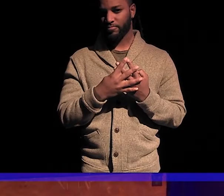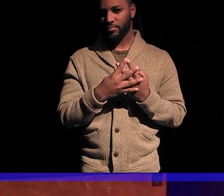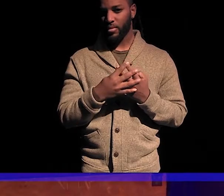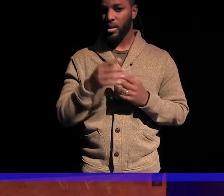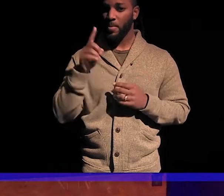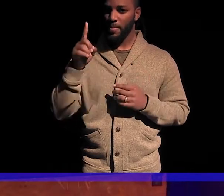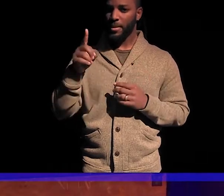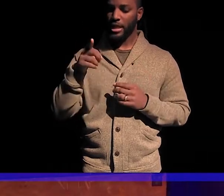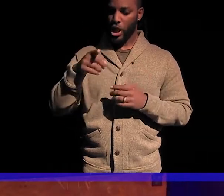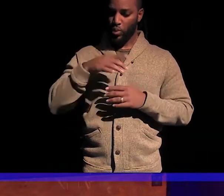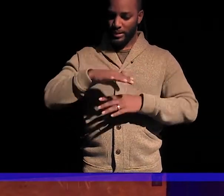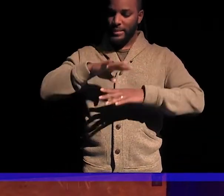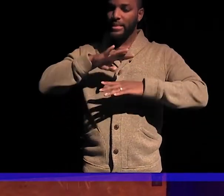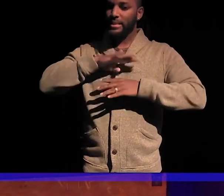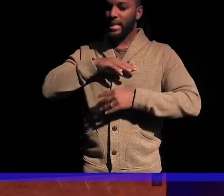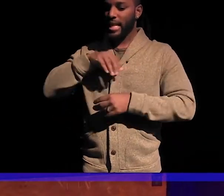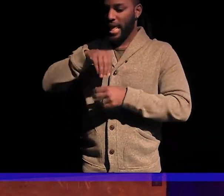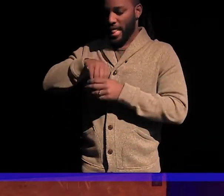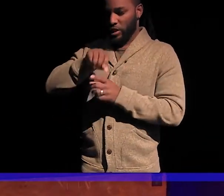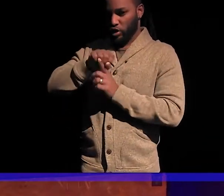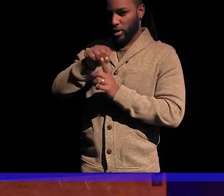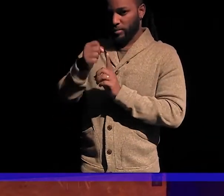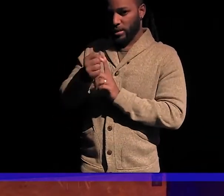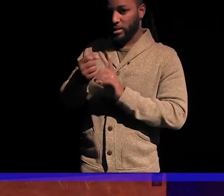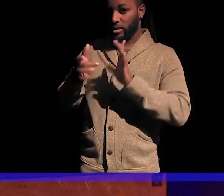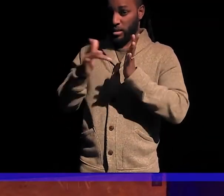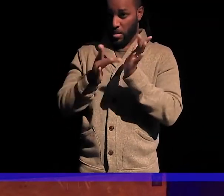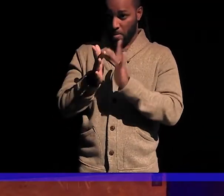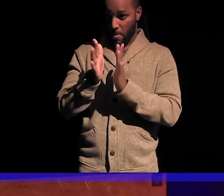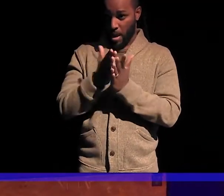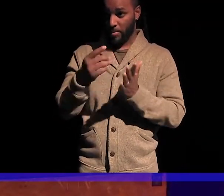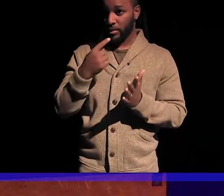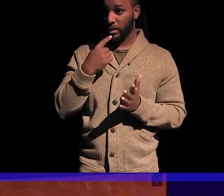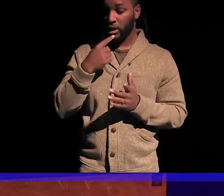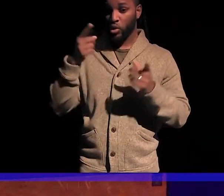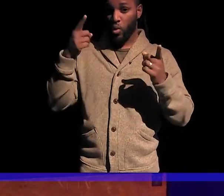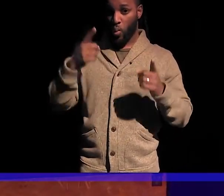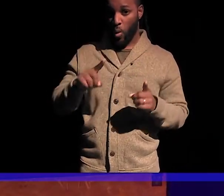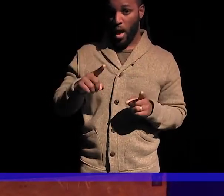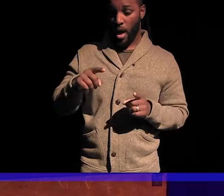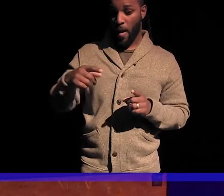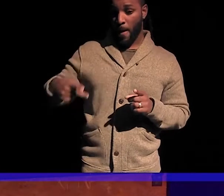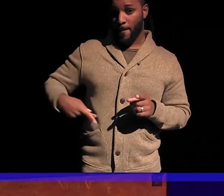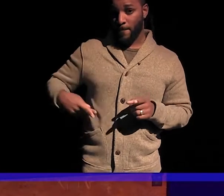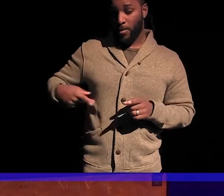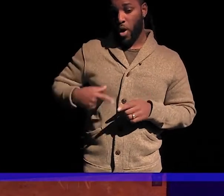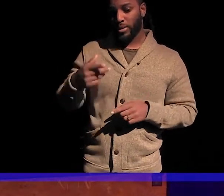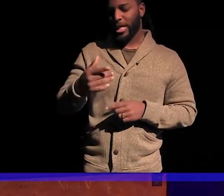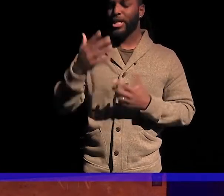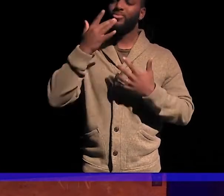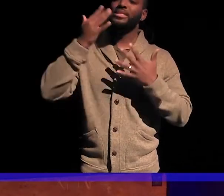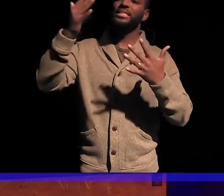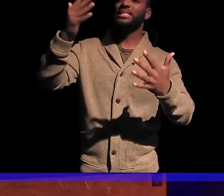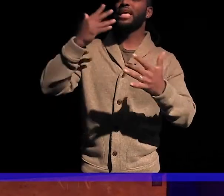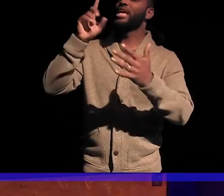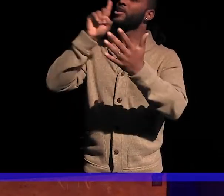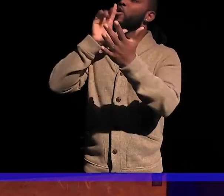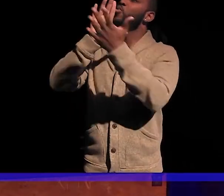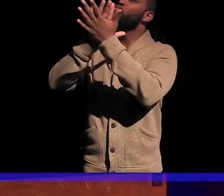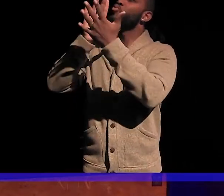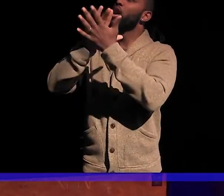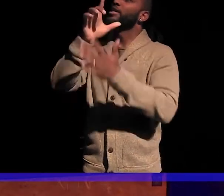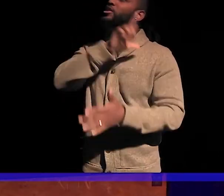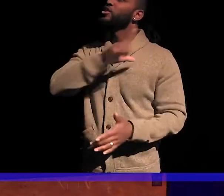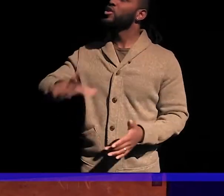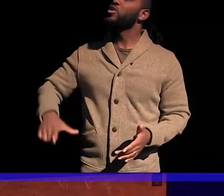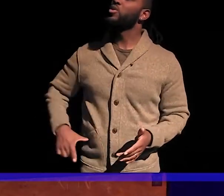But he was content in the circumstances. And the scripture even says that the Apostle Paul, when he was in prison, was singing and praising the Lord, and